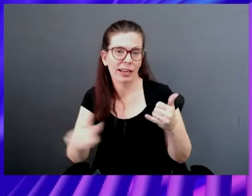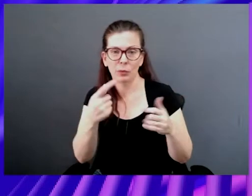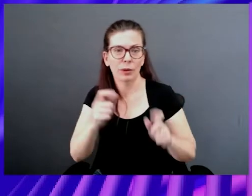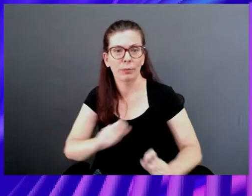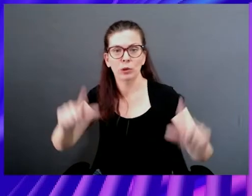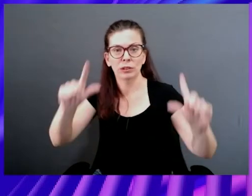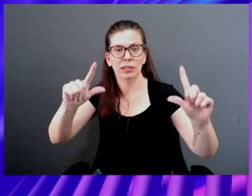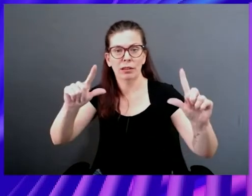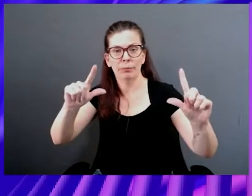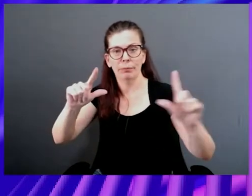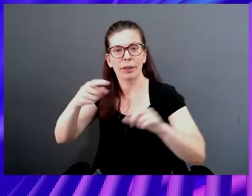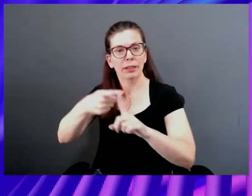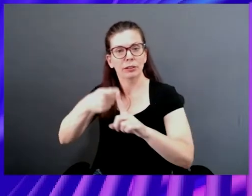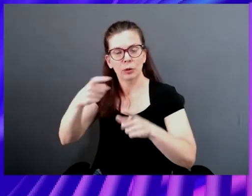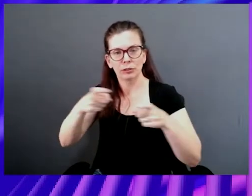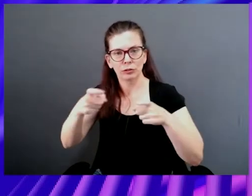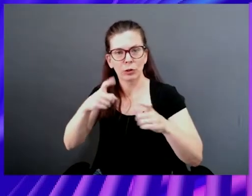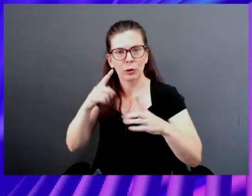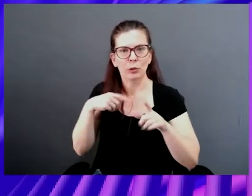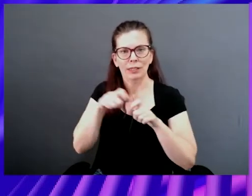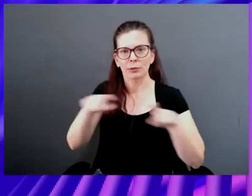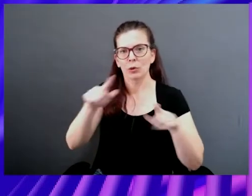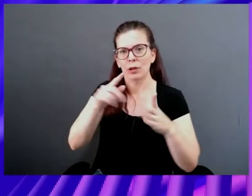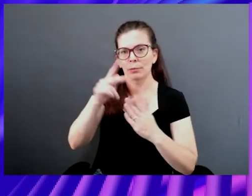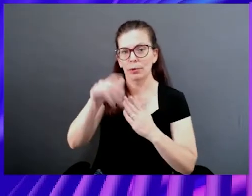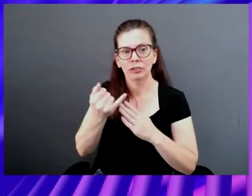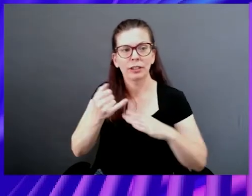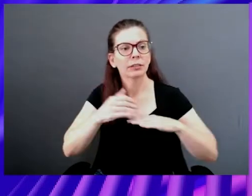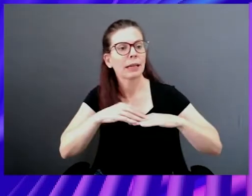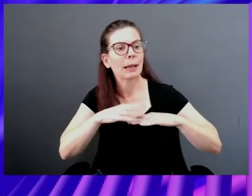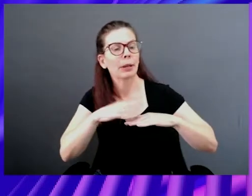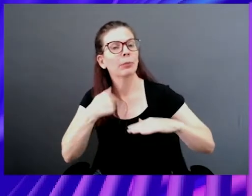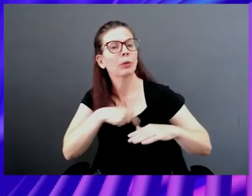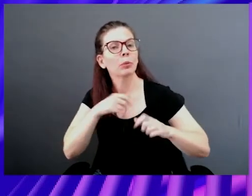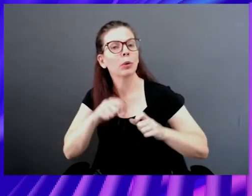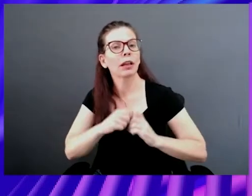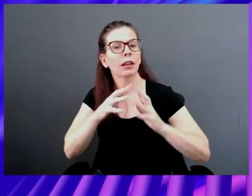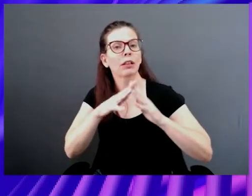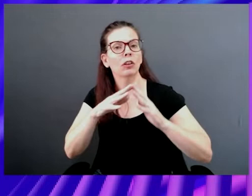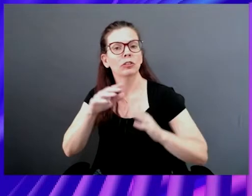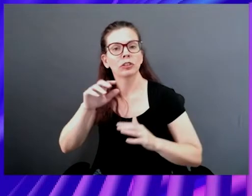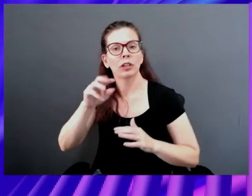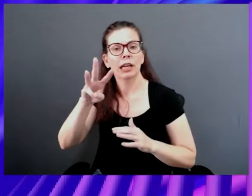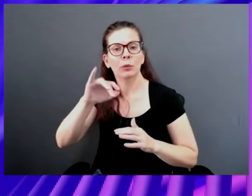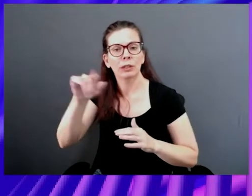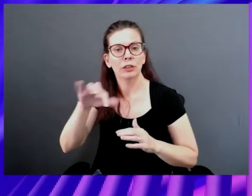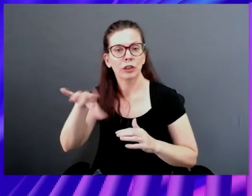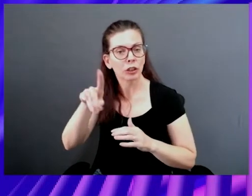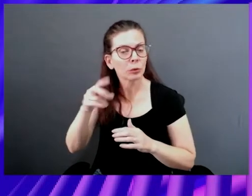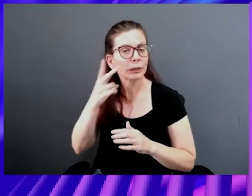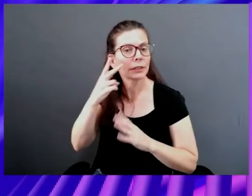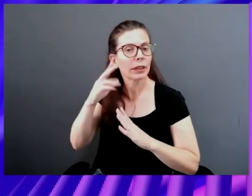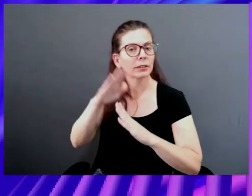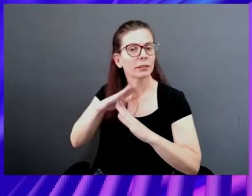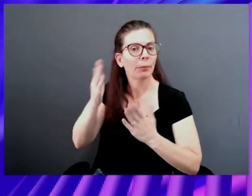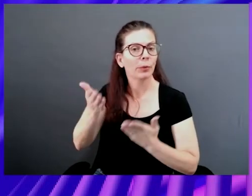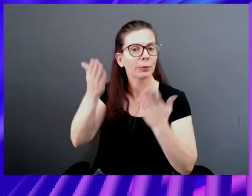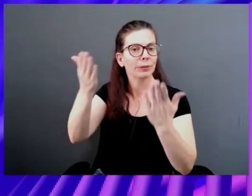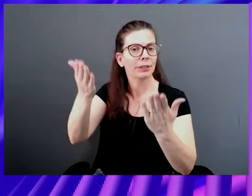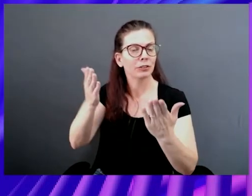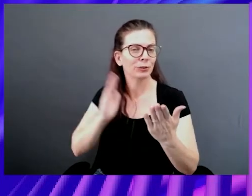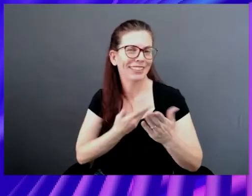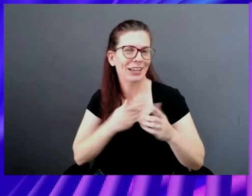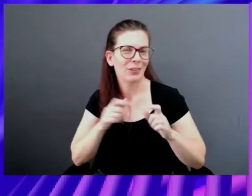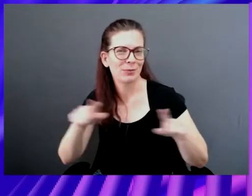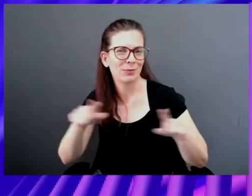they've got the deployment project. And when in a minute, when we launch the wizard again, we're going to see the top recommendation now is our deployment project.